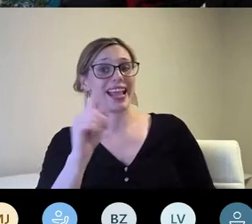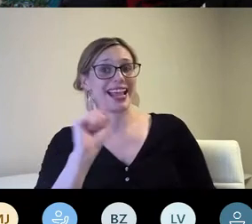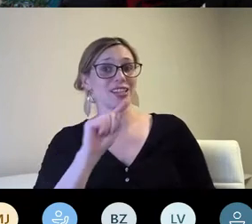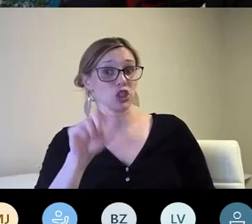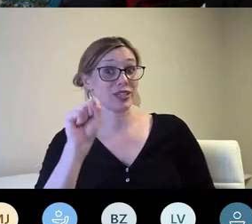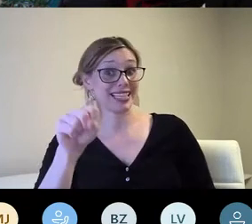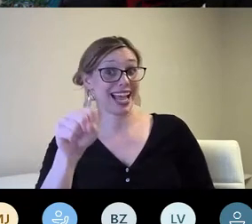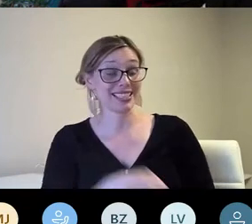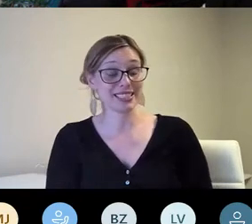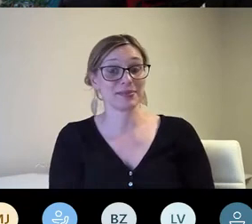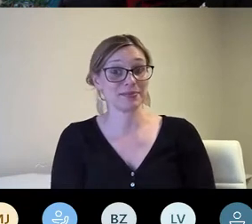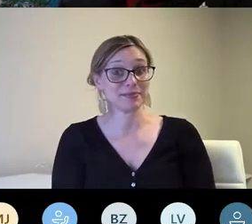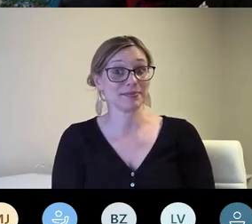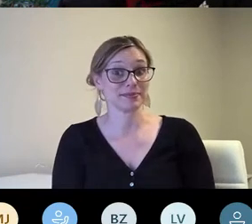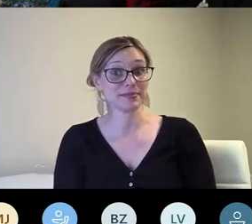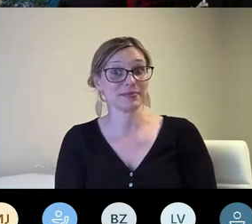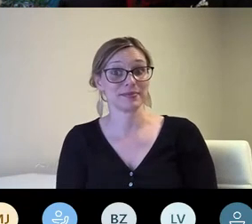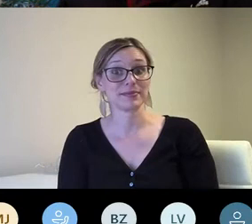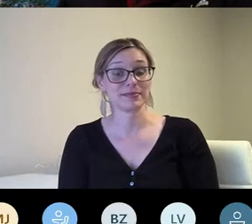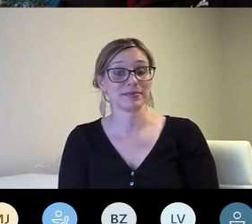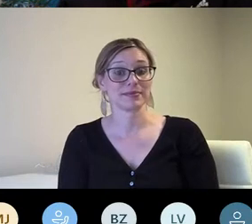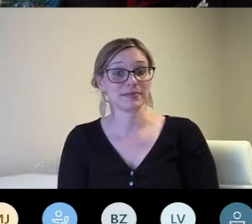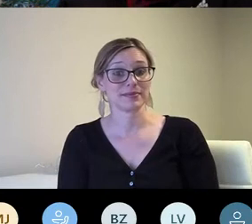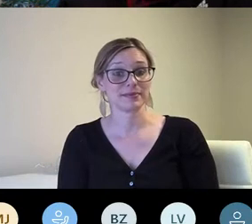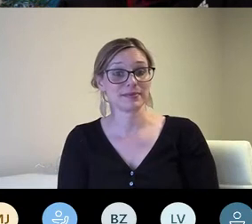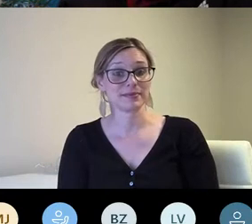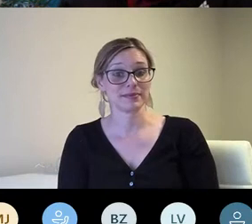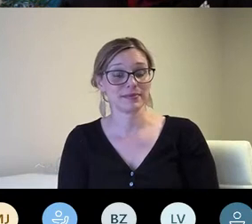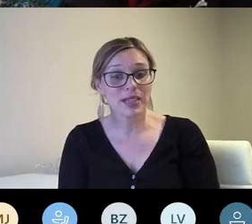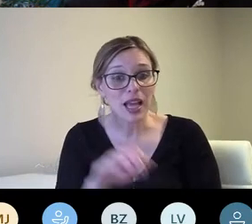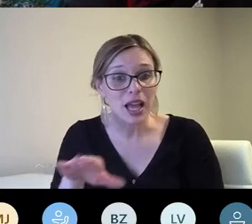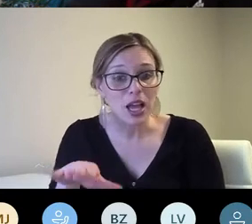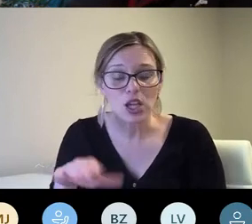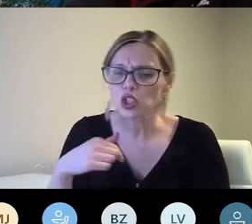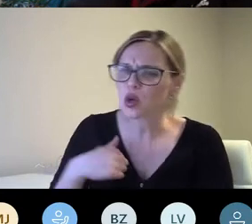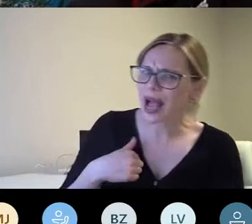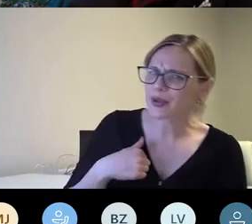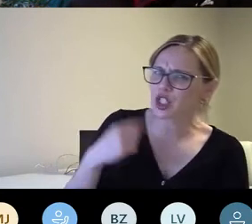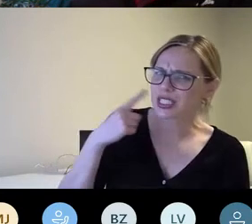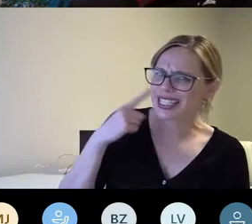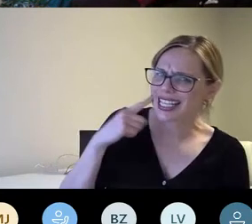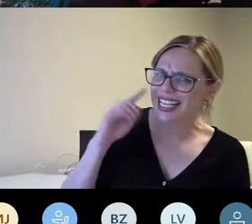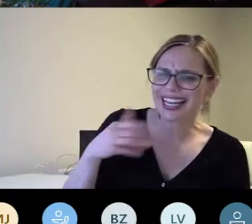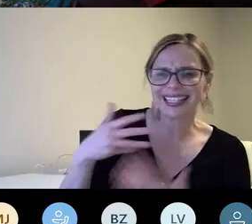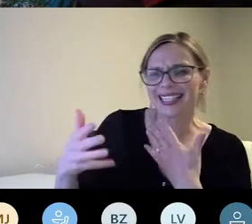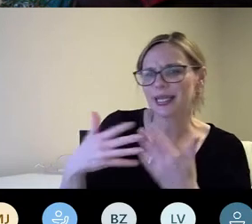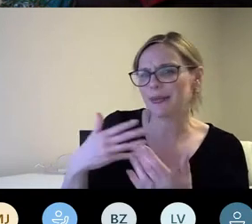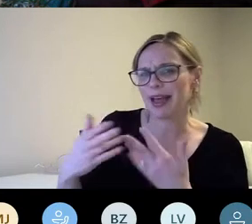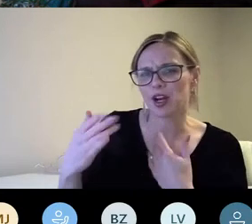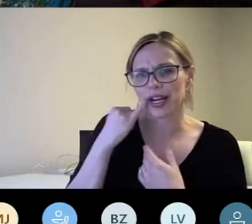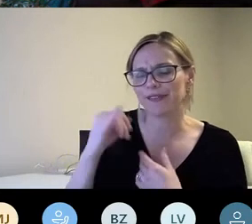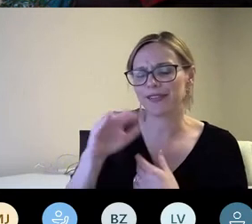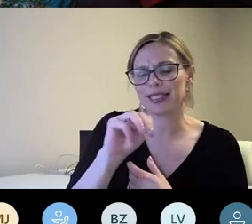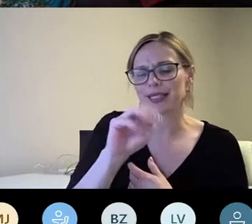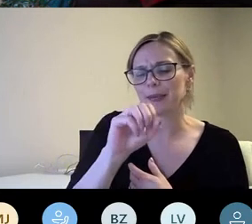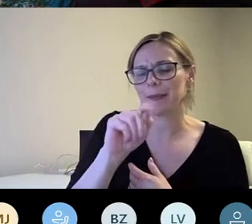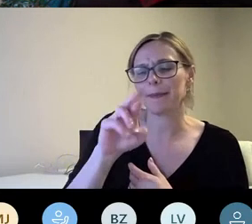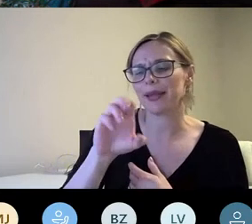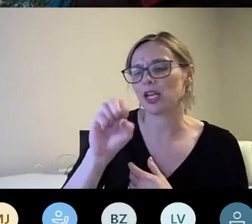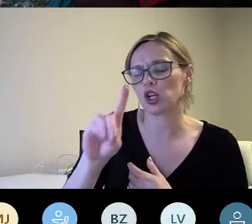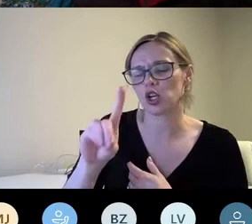thank you. I know that else today. Okay, so I was just thinking it doesn't even matter if it is metered, it's